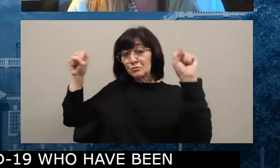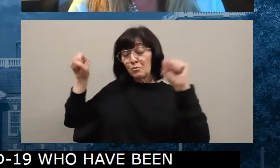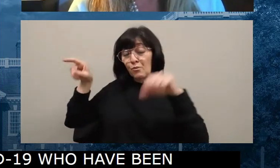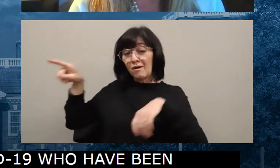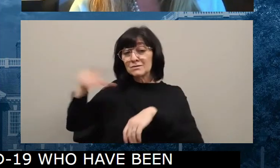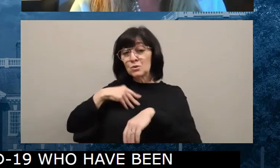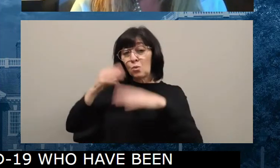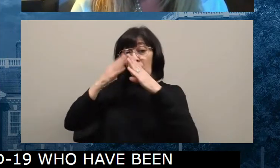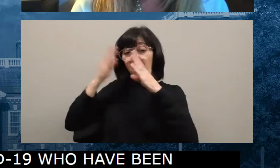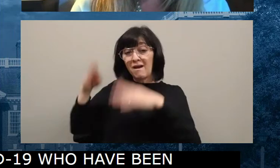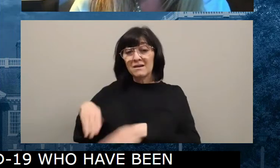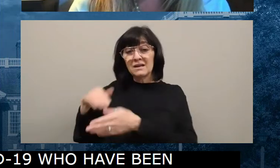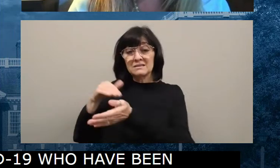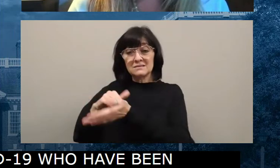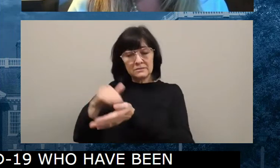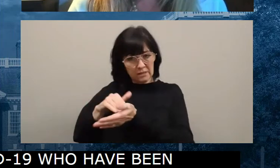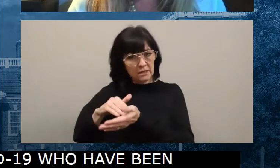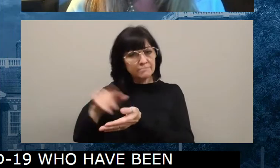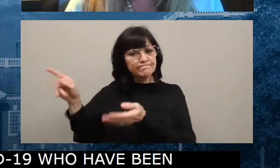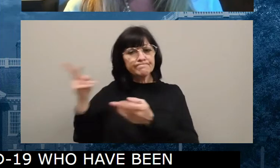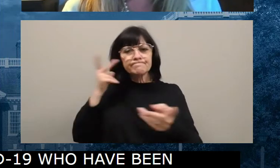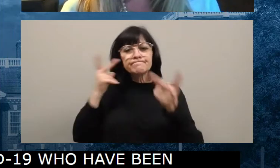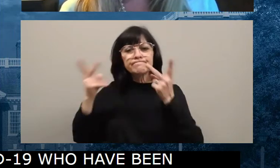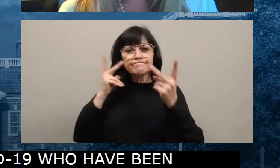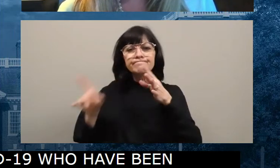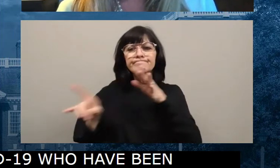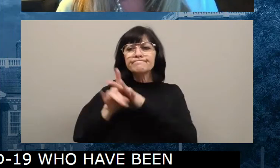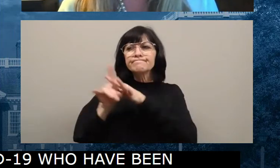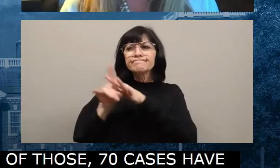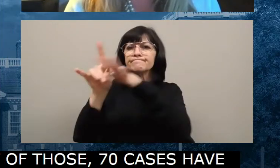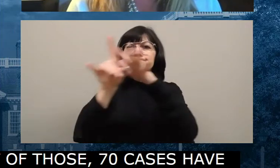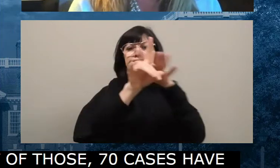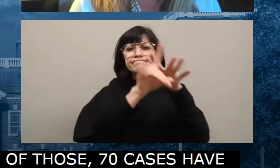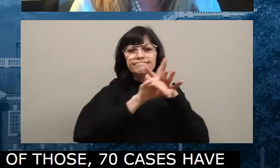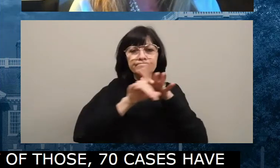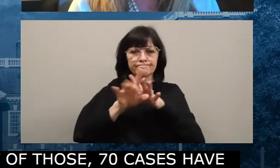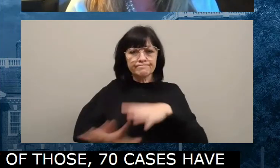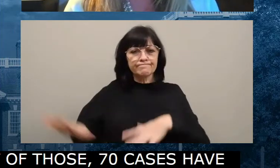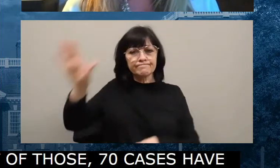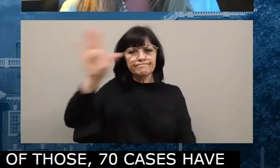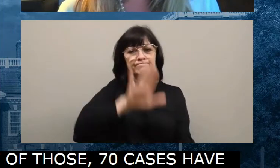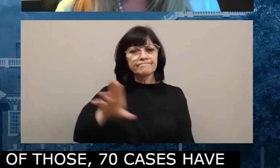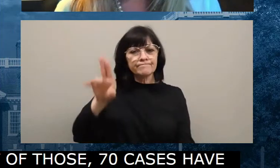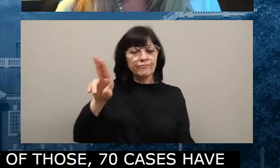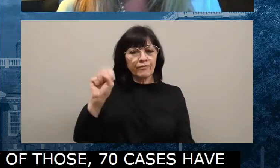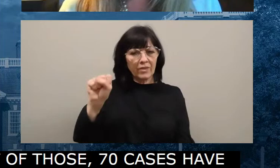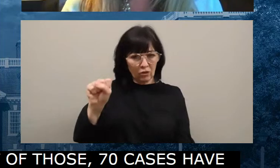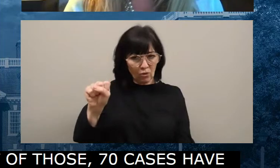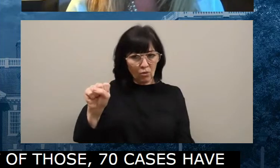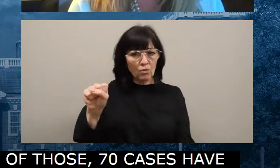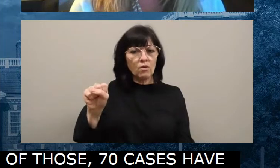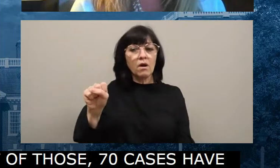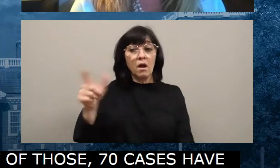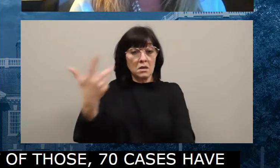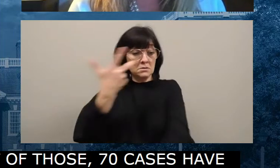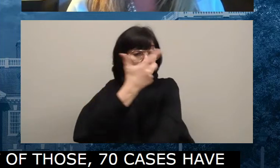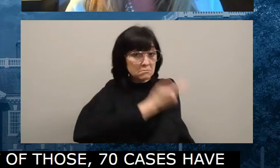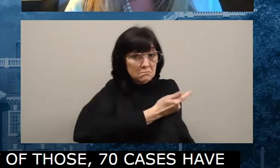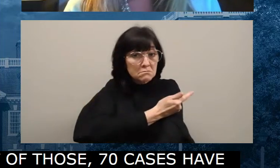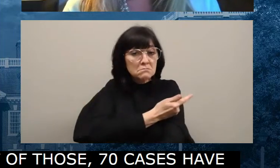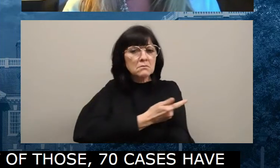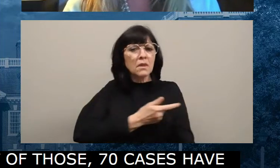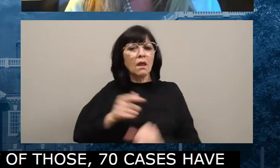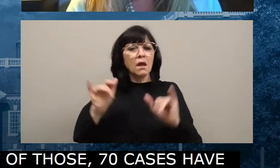cases. And this is predominantly occurring among elderly individuals and those with underlying conditions who might not have been able